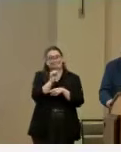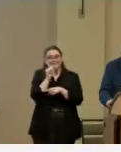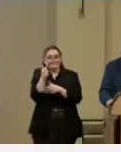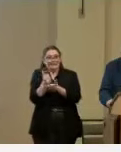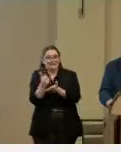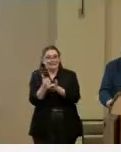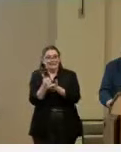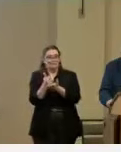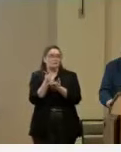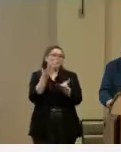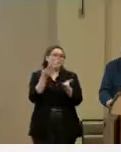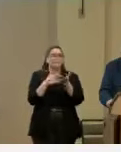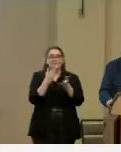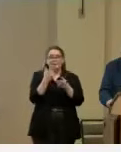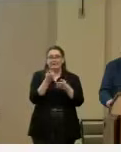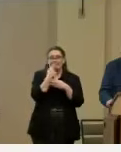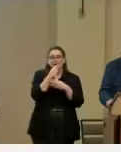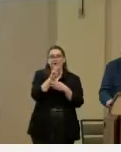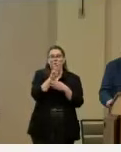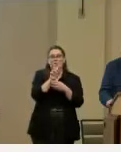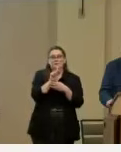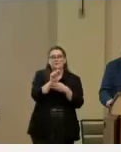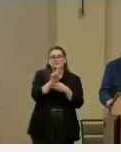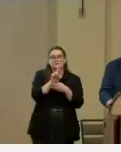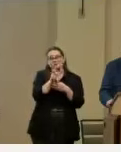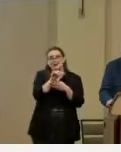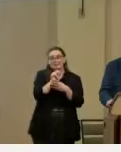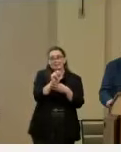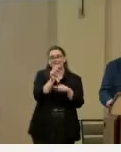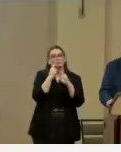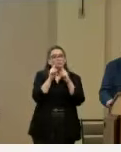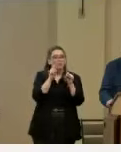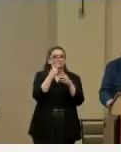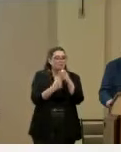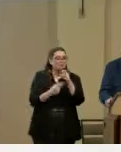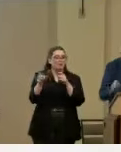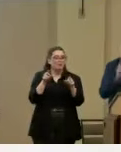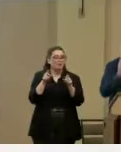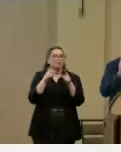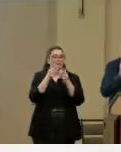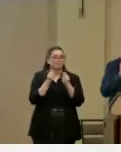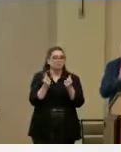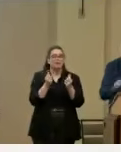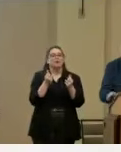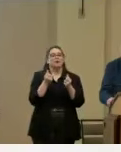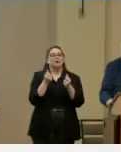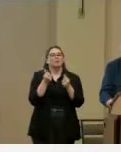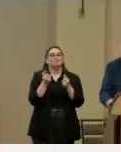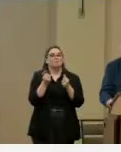such, Rituxan, for example, works for both. So it informs us into the